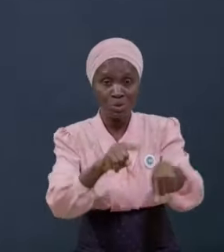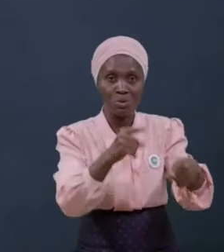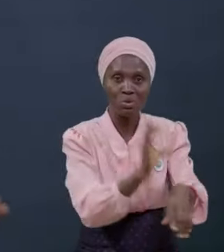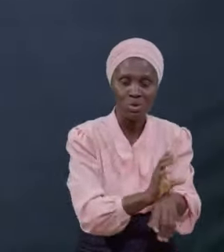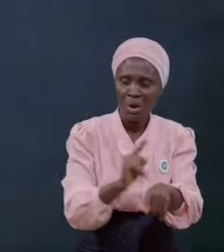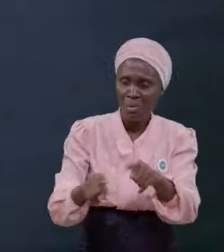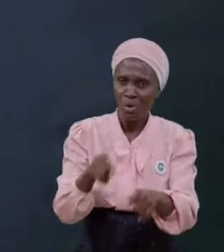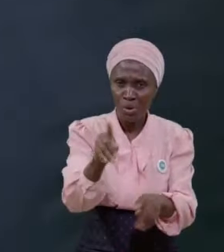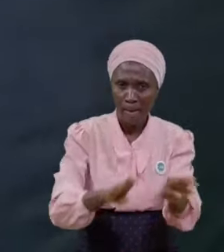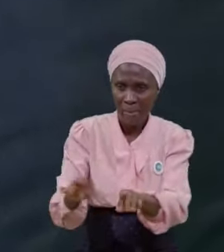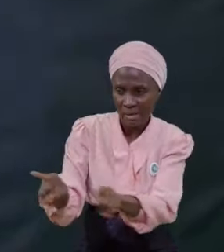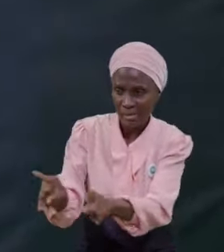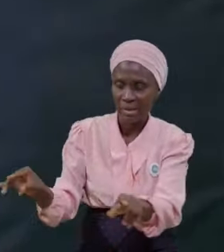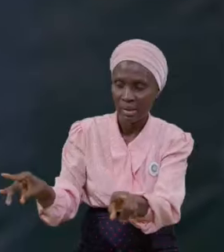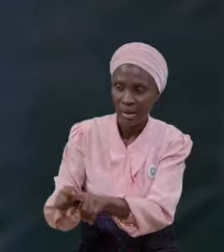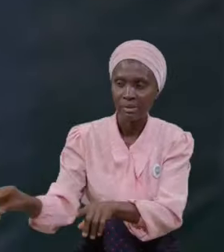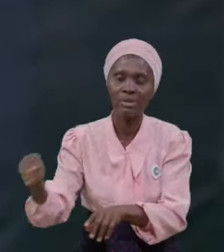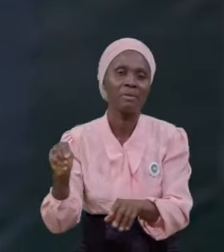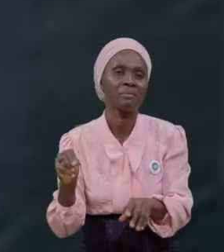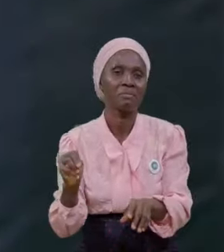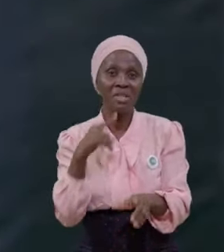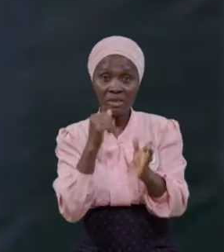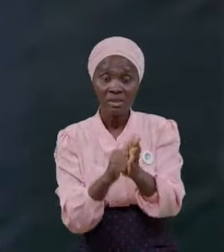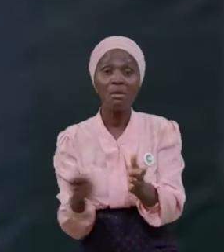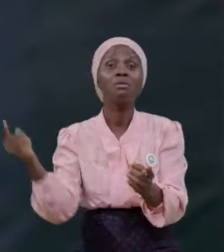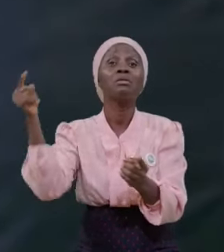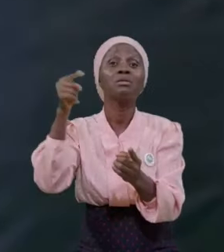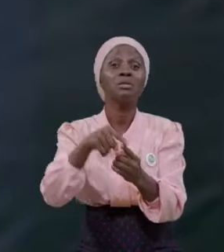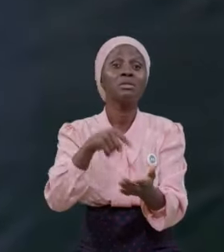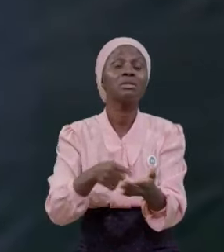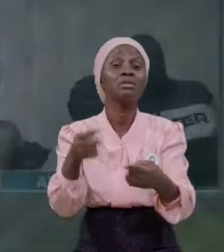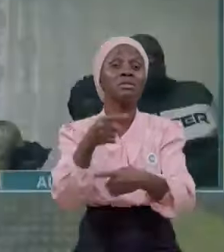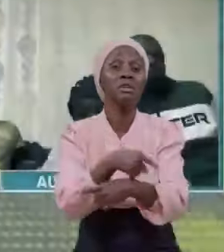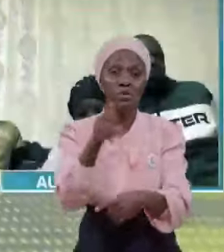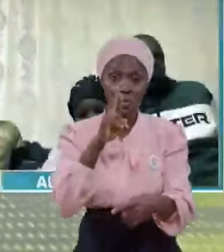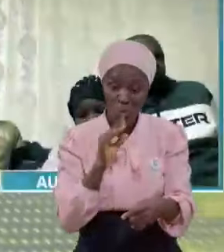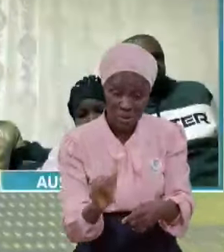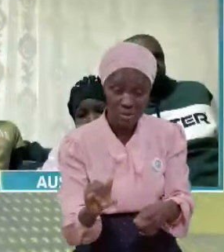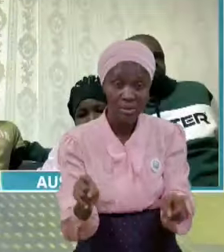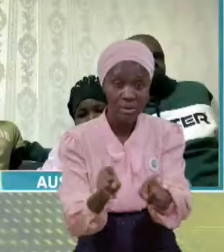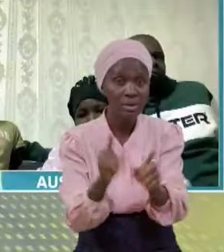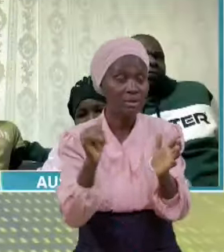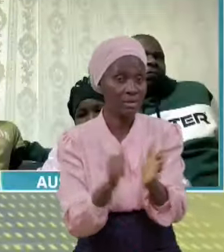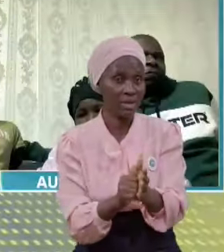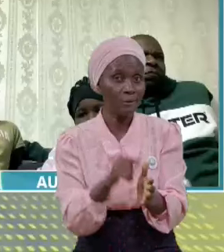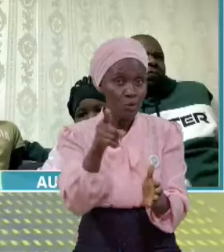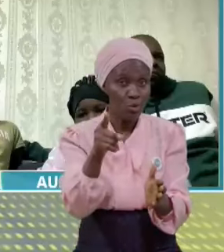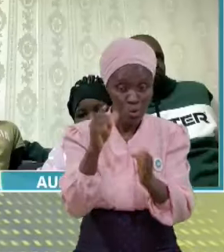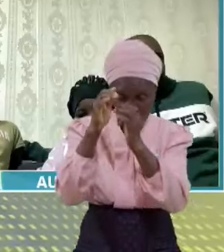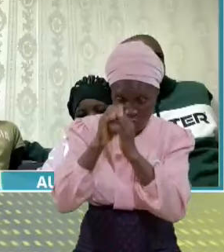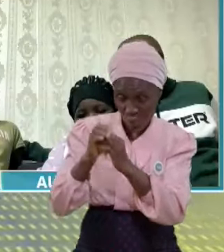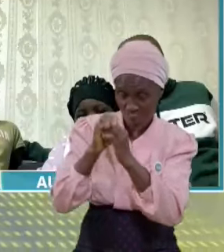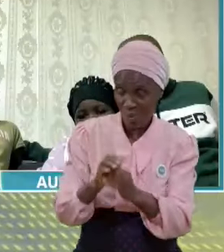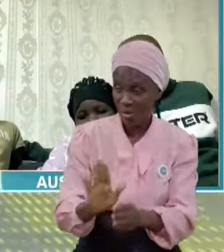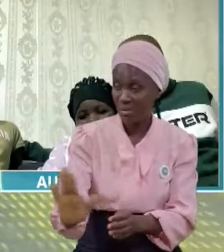they're still like that. They worship their images, both their children and their